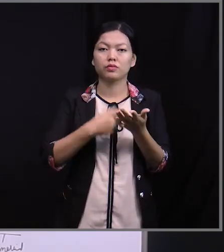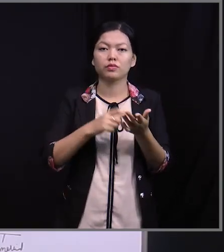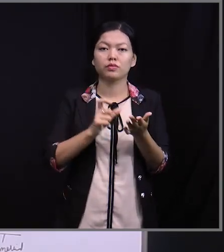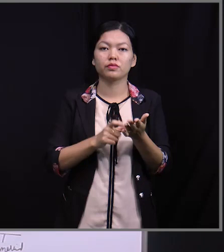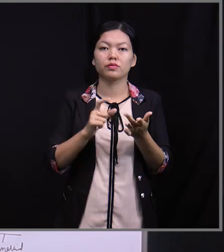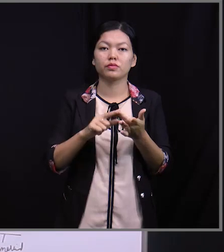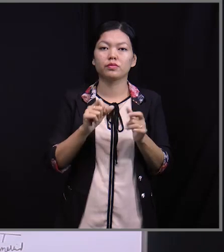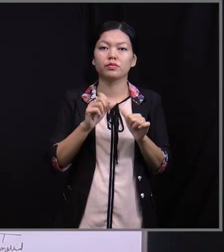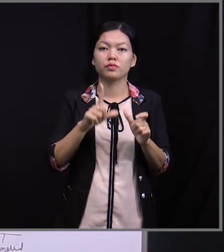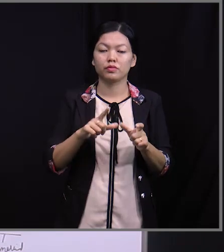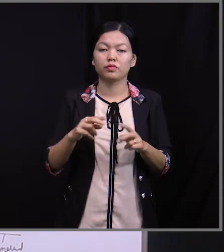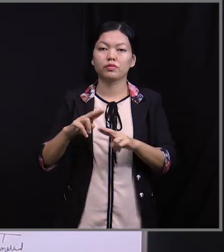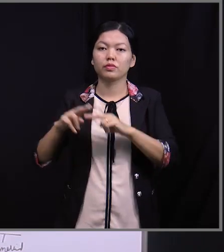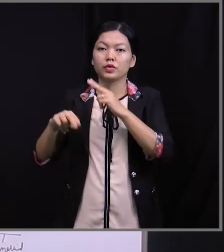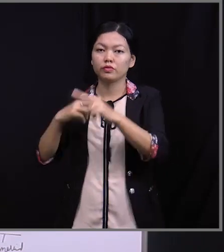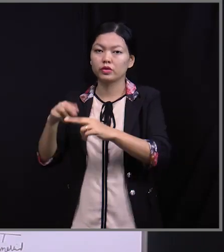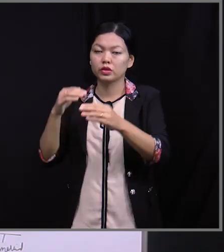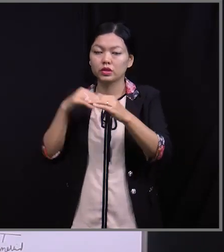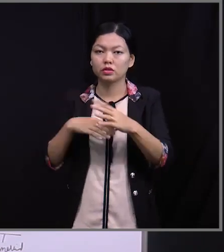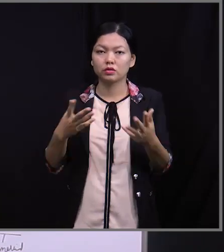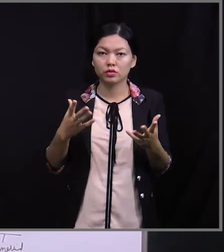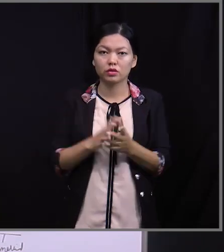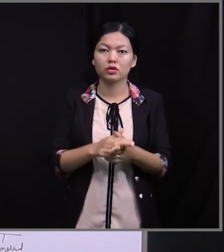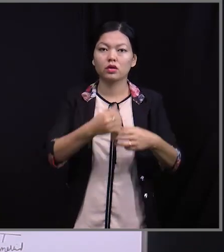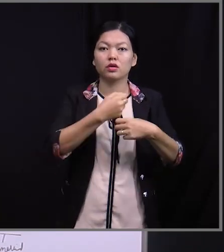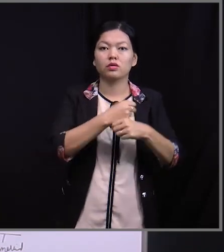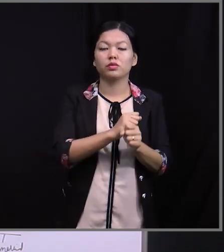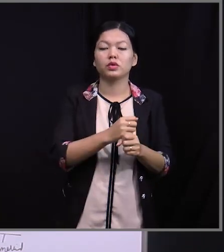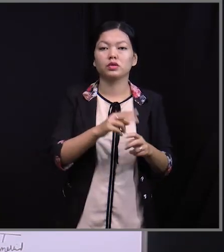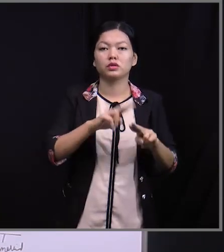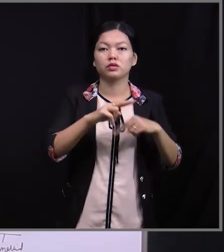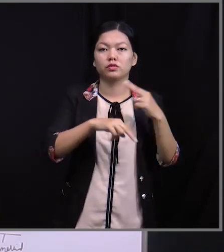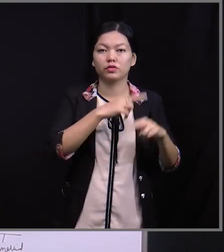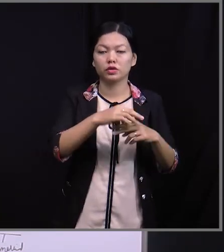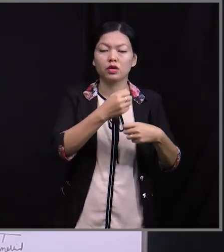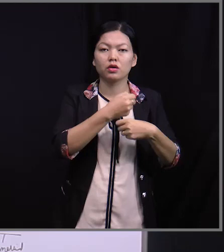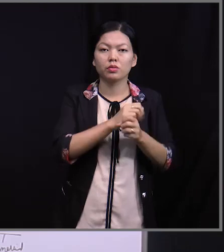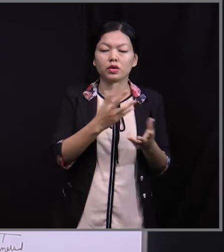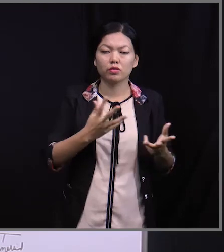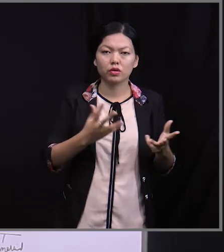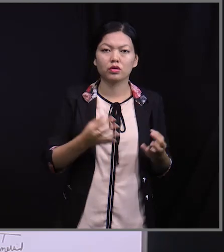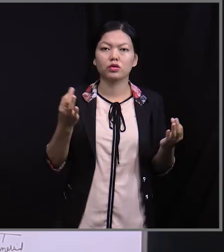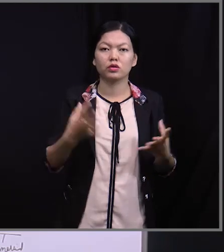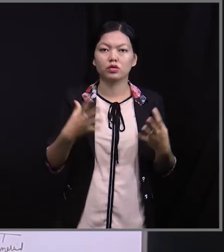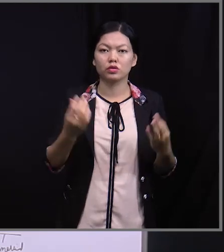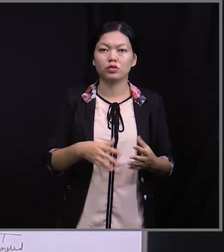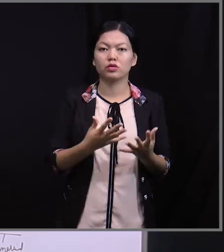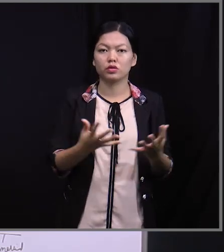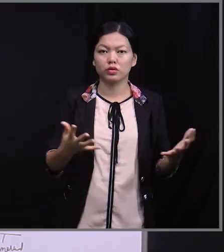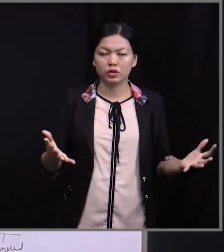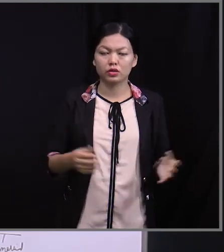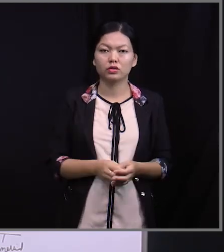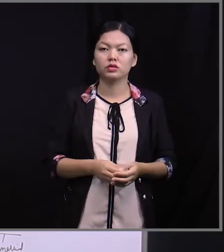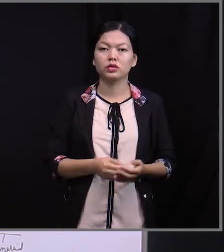is the production function, and production relates to manufacturing of products and goods and